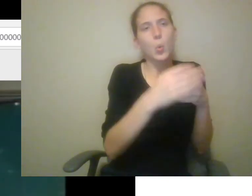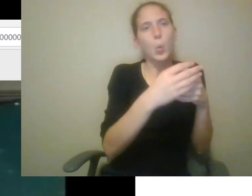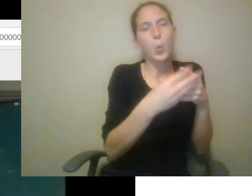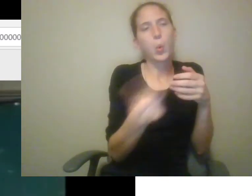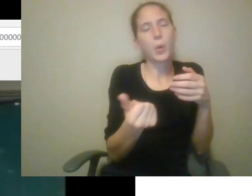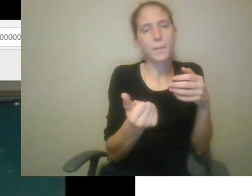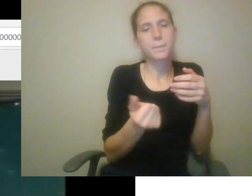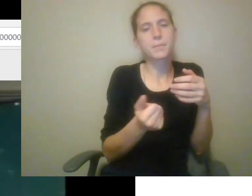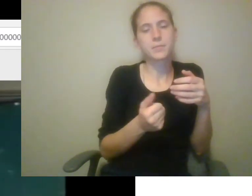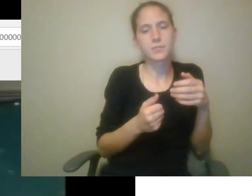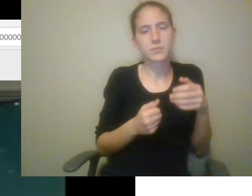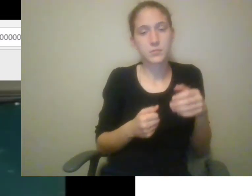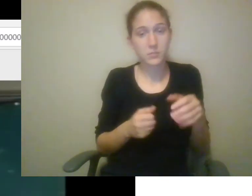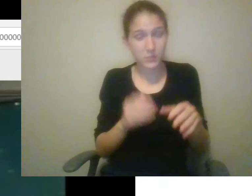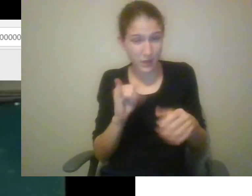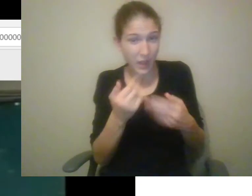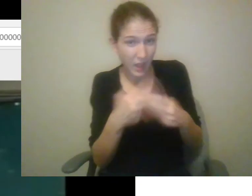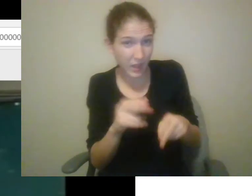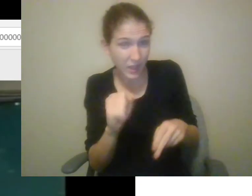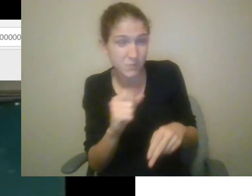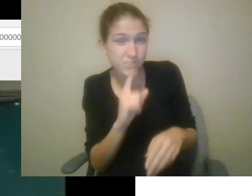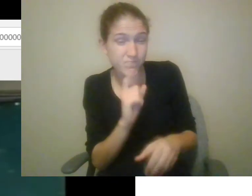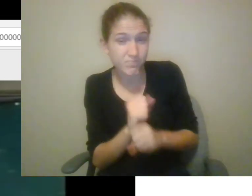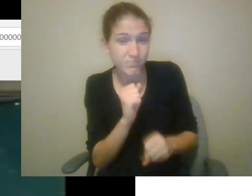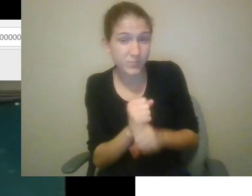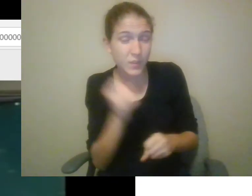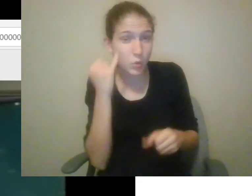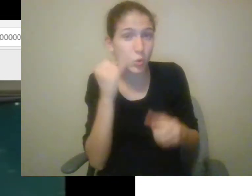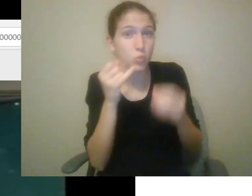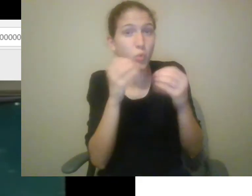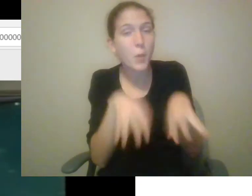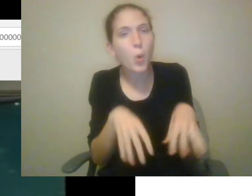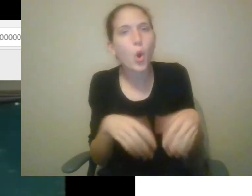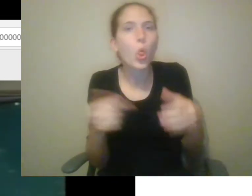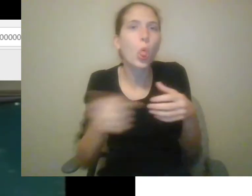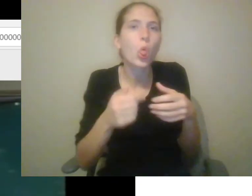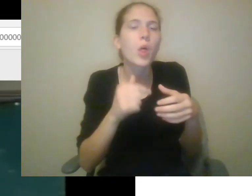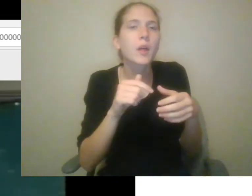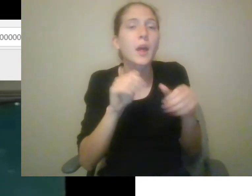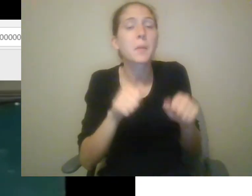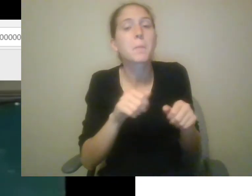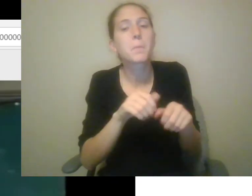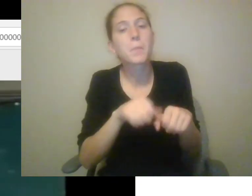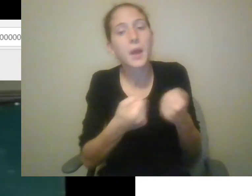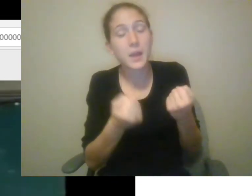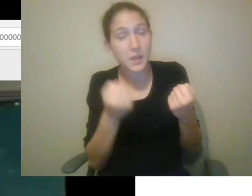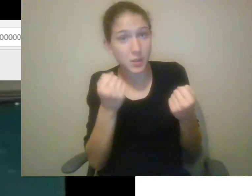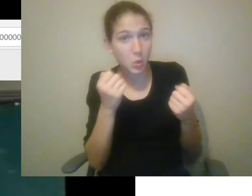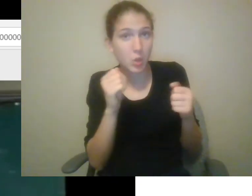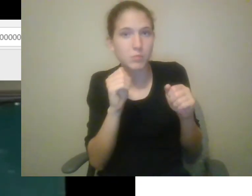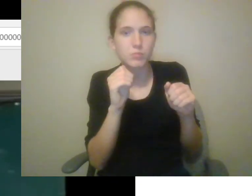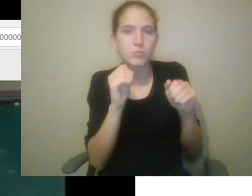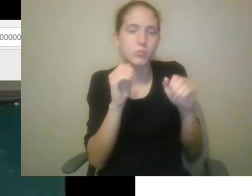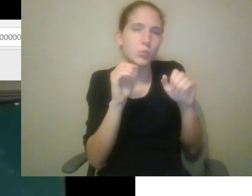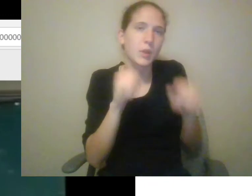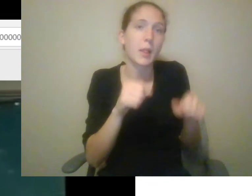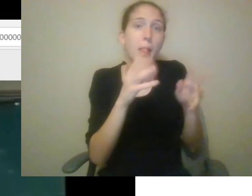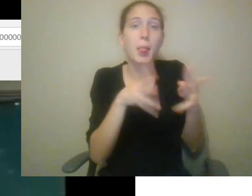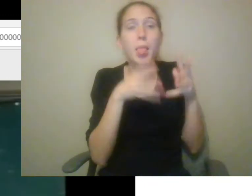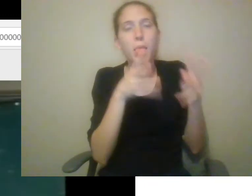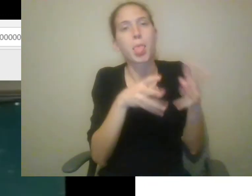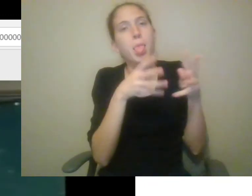Okay, it would break if you dropped it. All right, or if you poke at it, it will break. All right, you can keep this for as long as you want. You can cook it if you want.